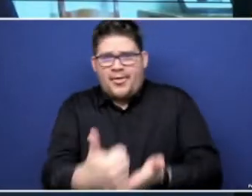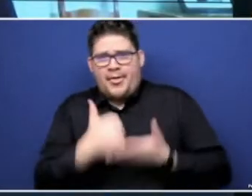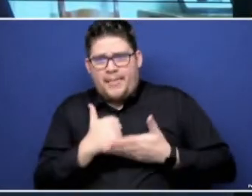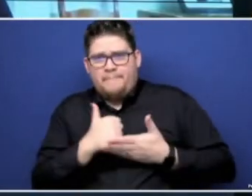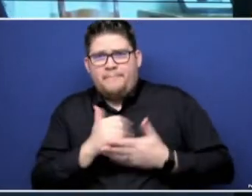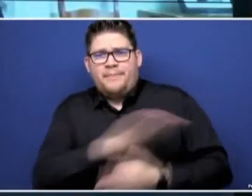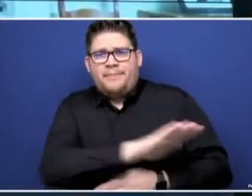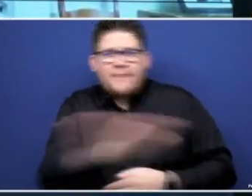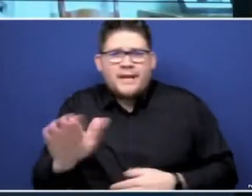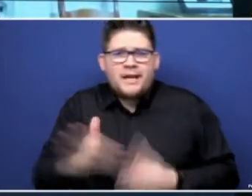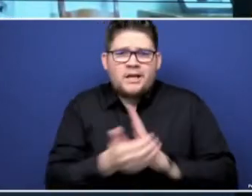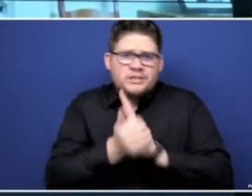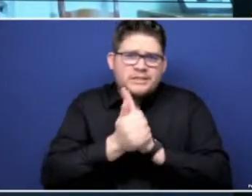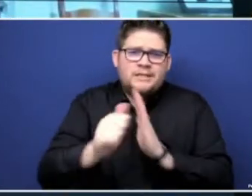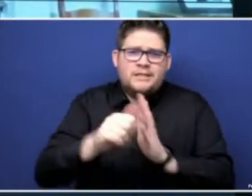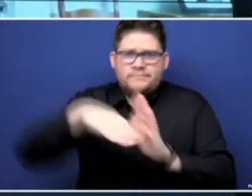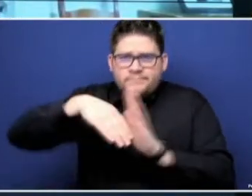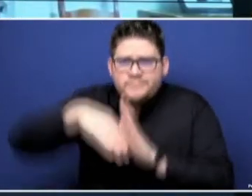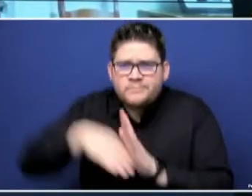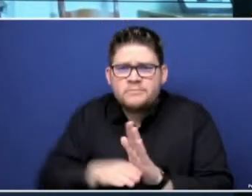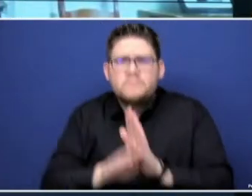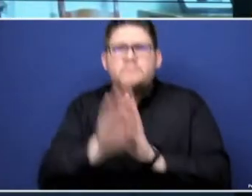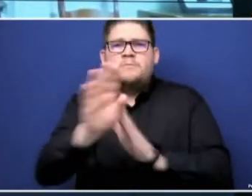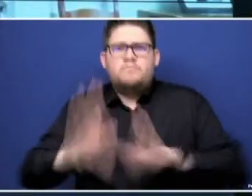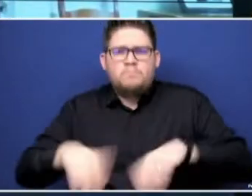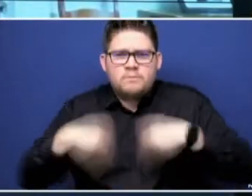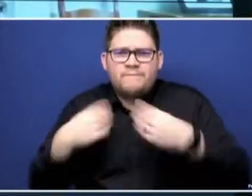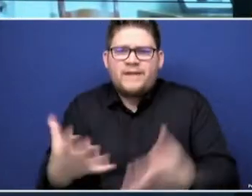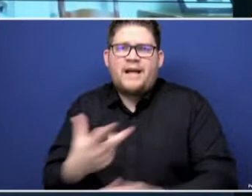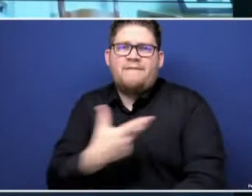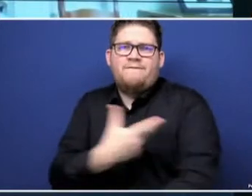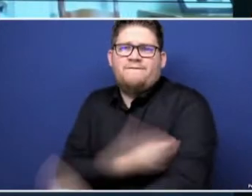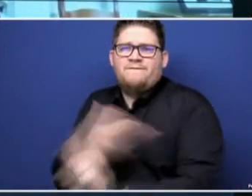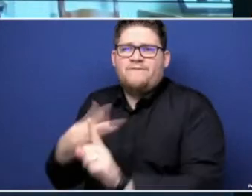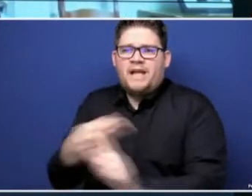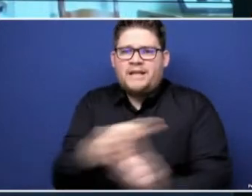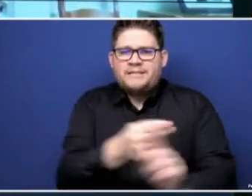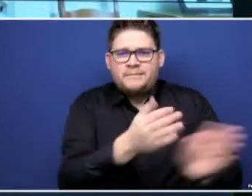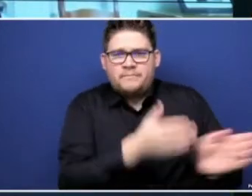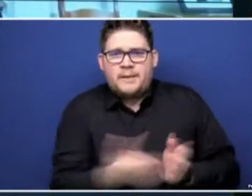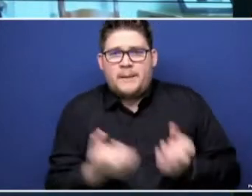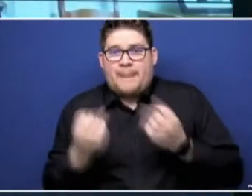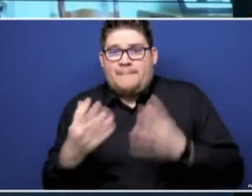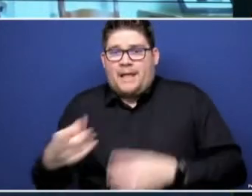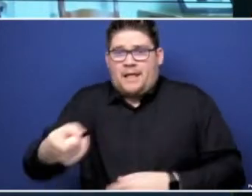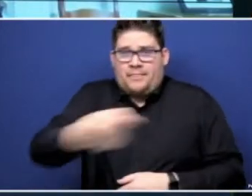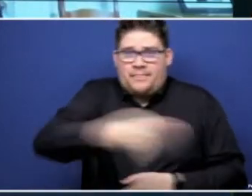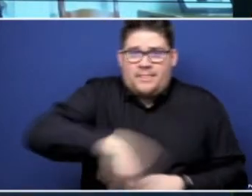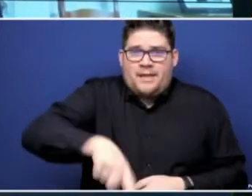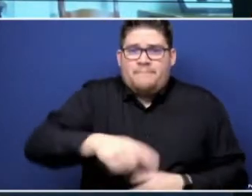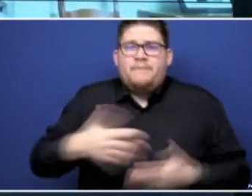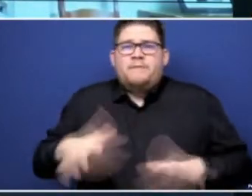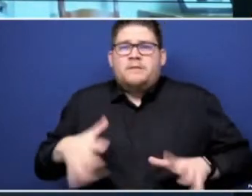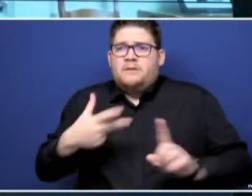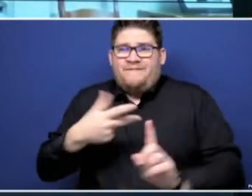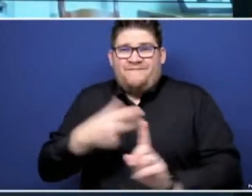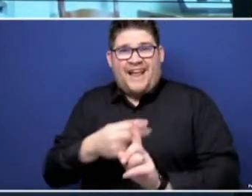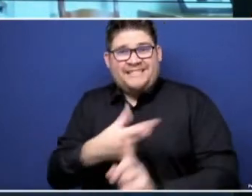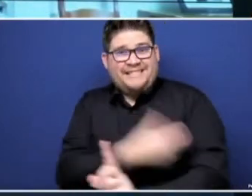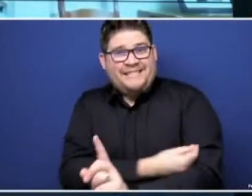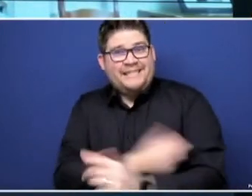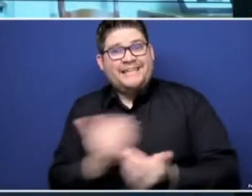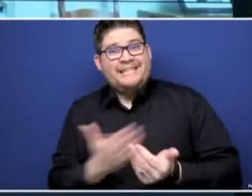and do a terrific job. And I think we all have heard from many members of the public, and particularly